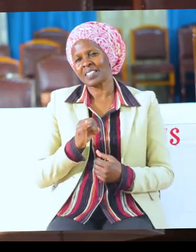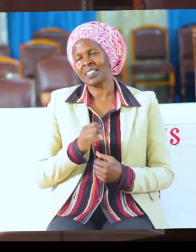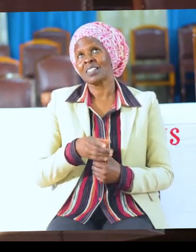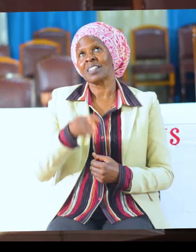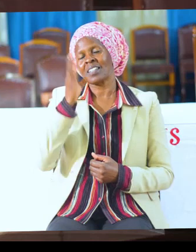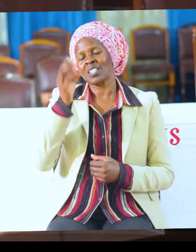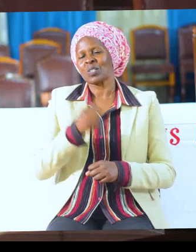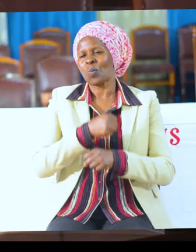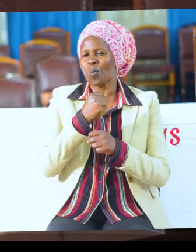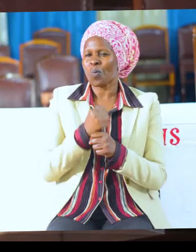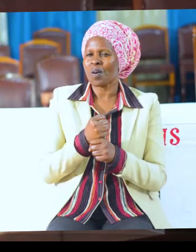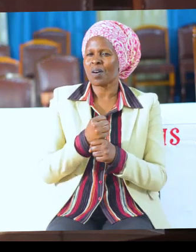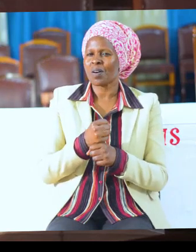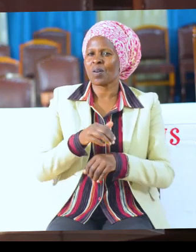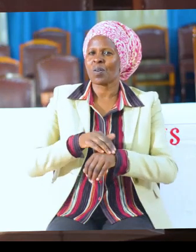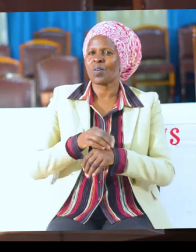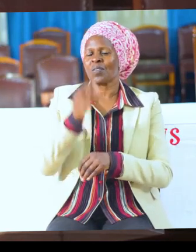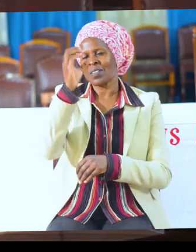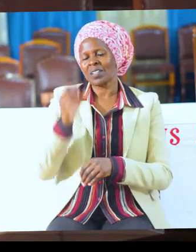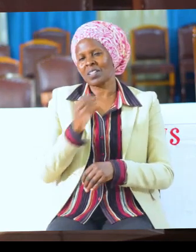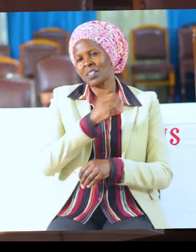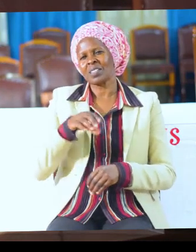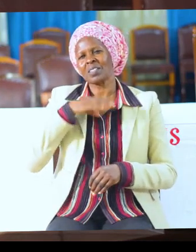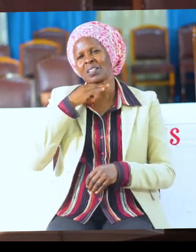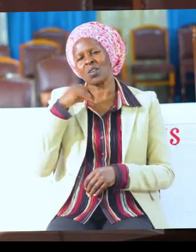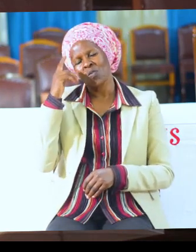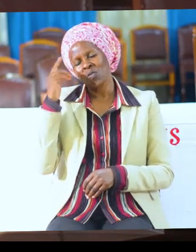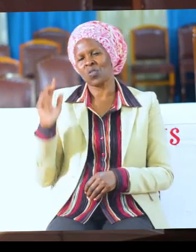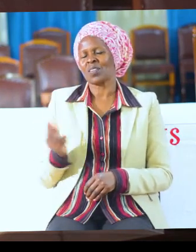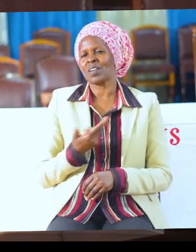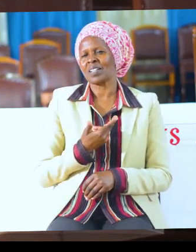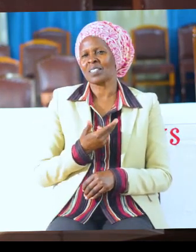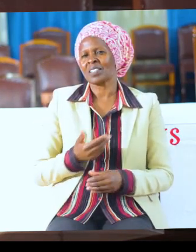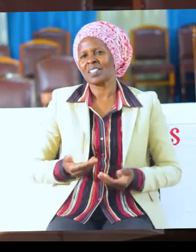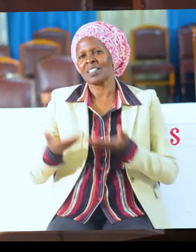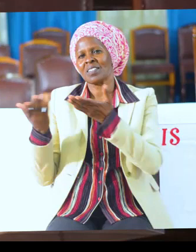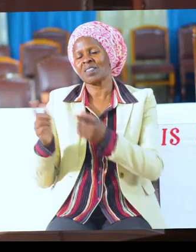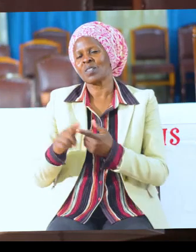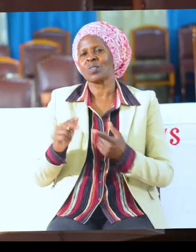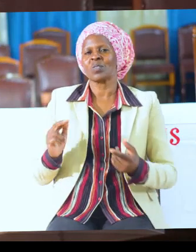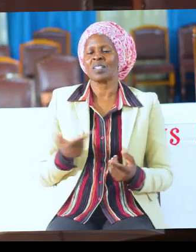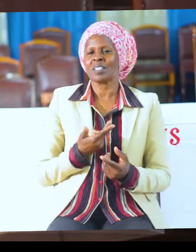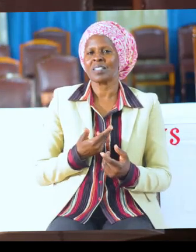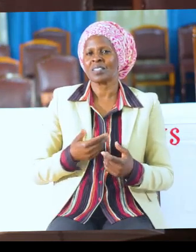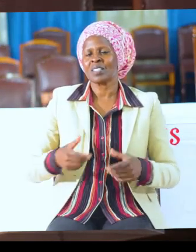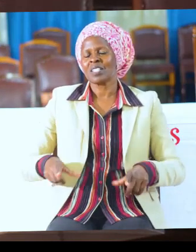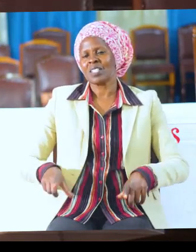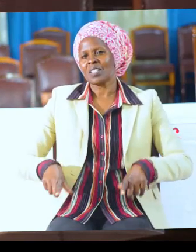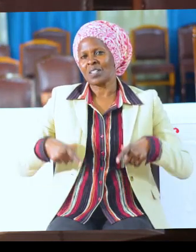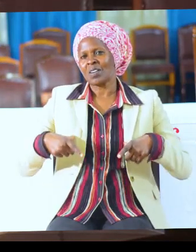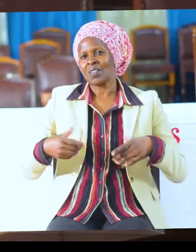his work, you know, on the cross, dying for us and therefore giving us eternal